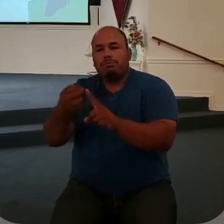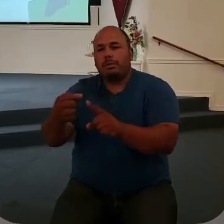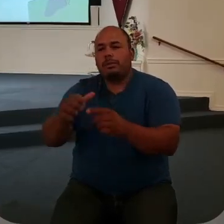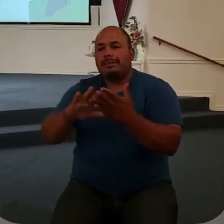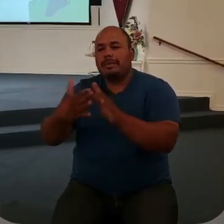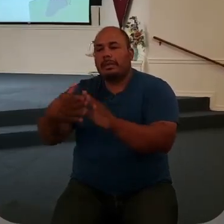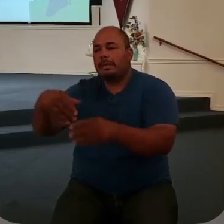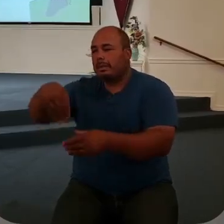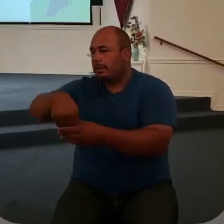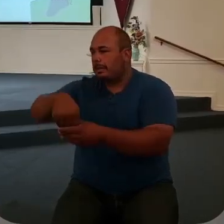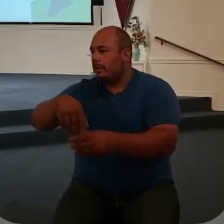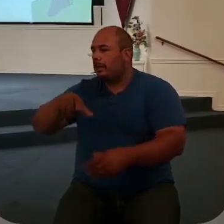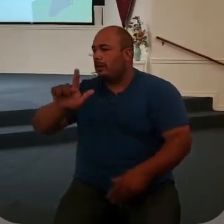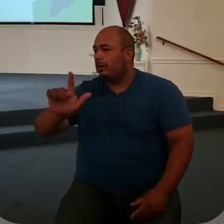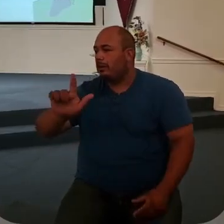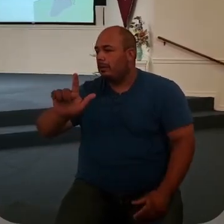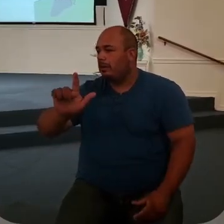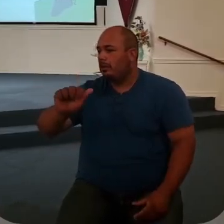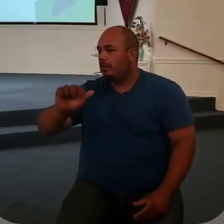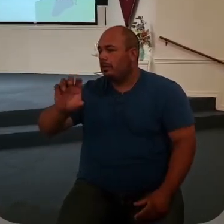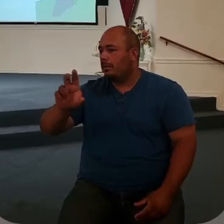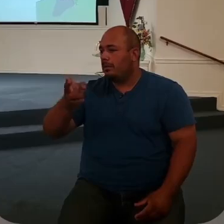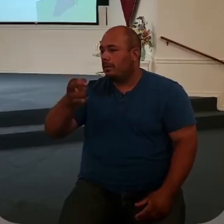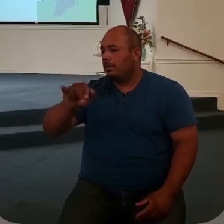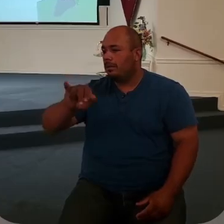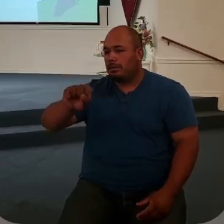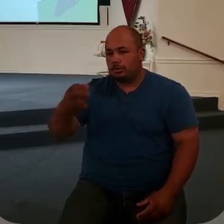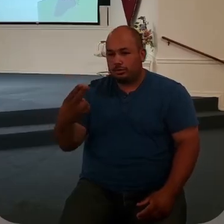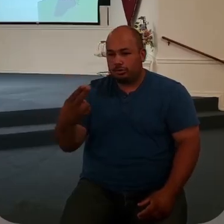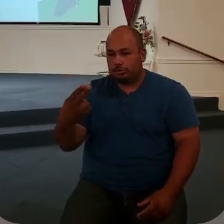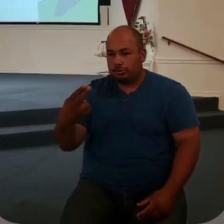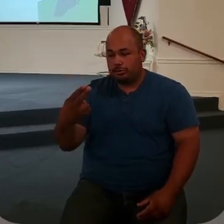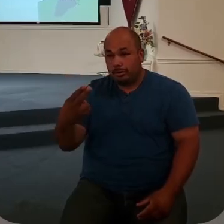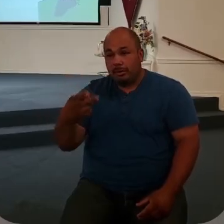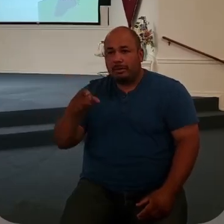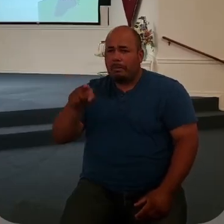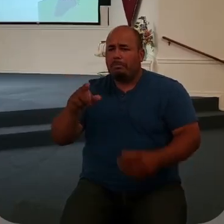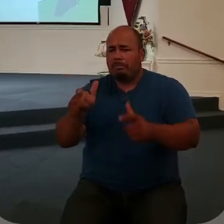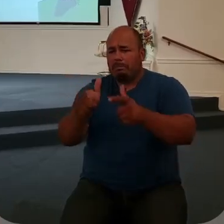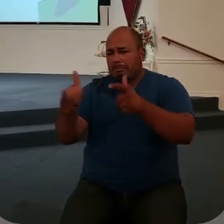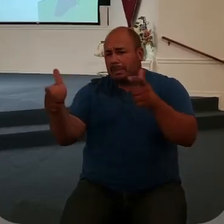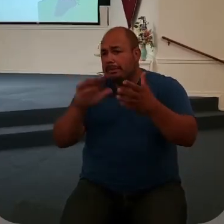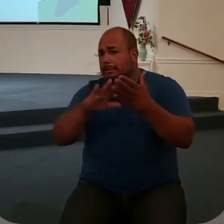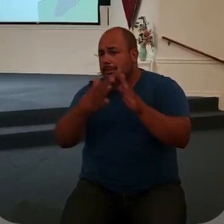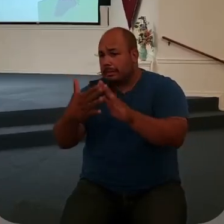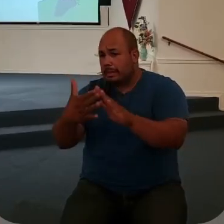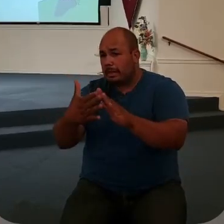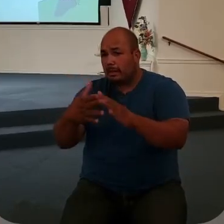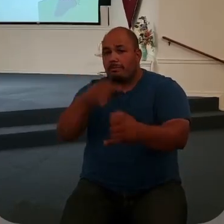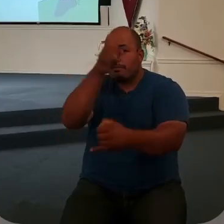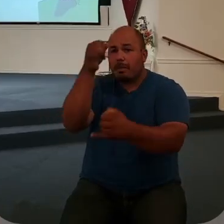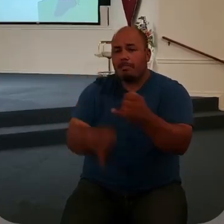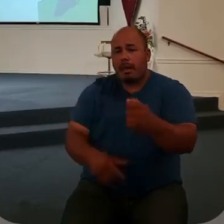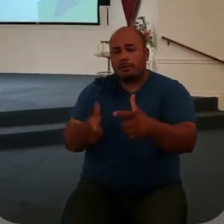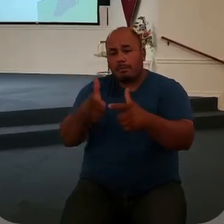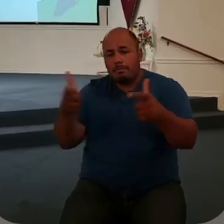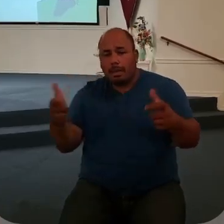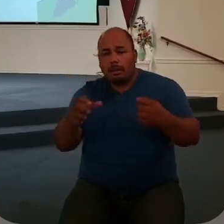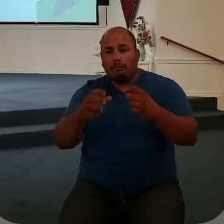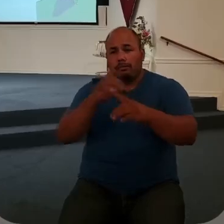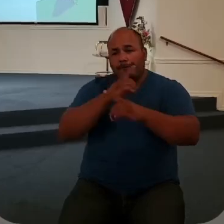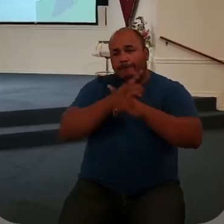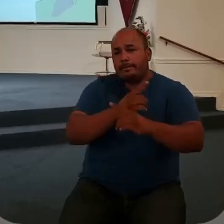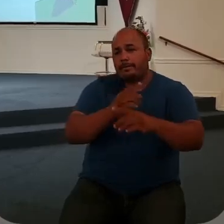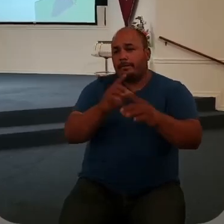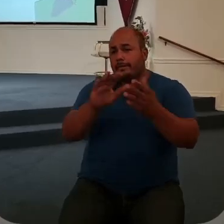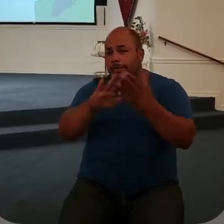major defensive post about 30 miles southwest of Jerusalem. It was one of the last big defensive posts before